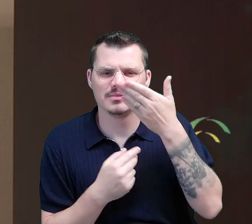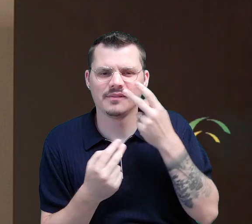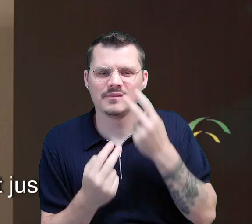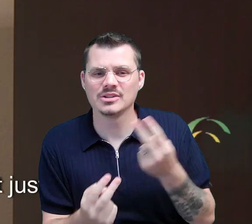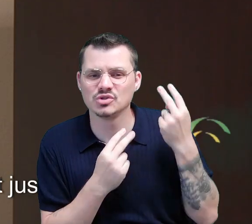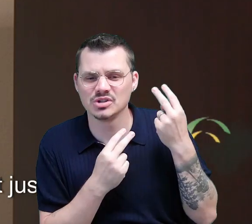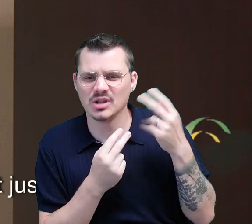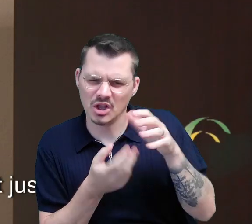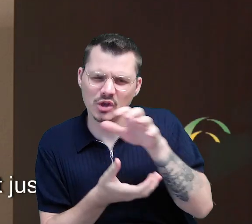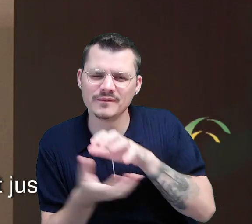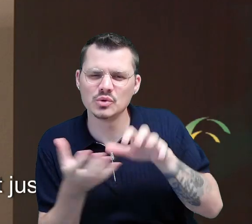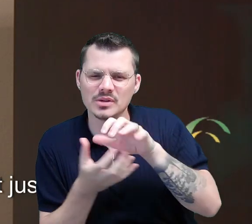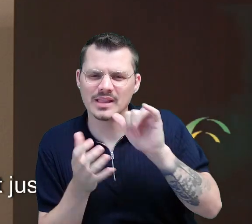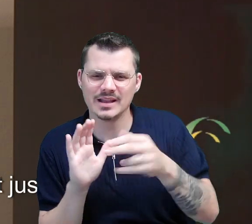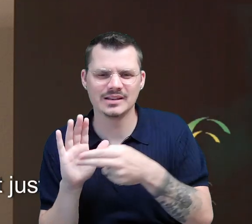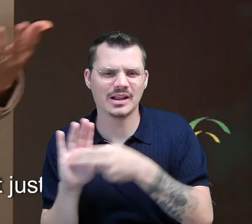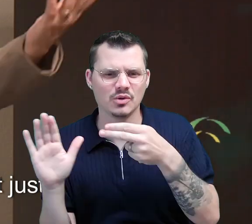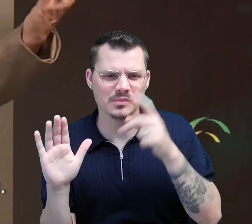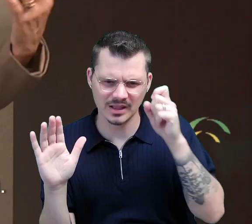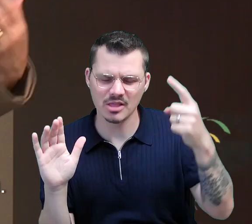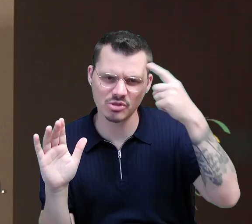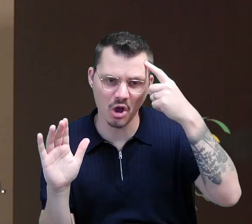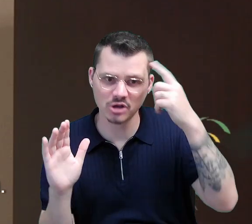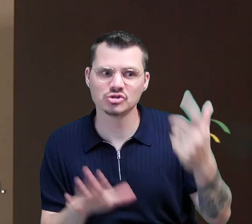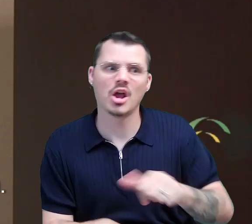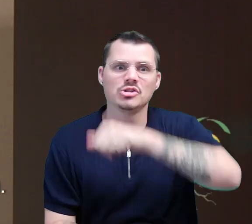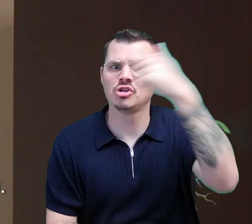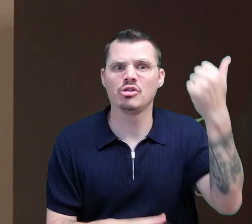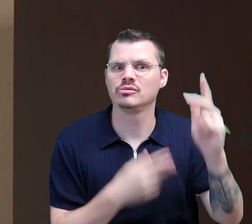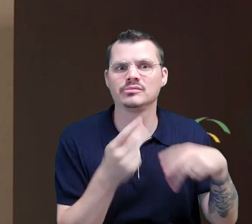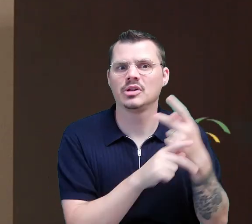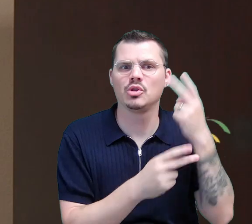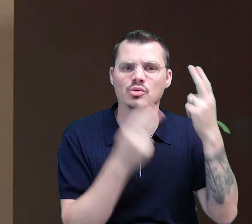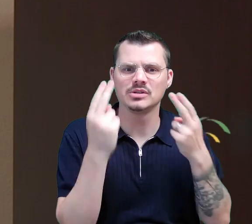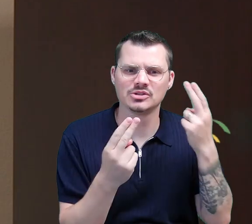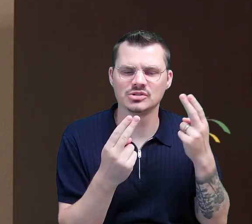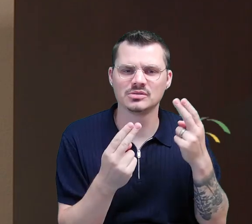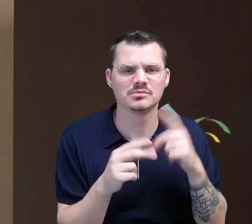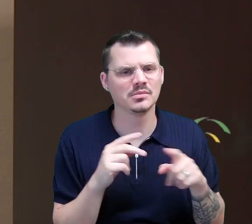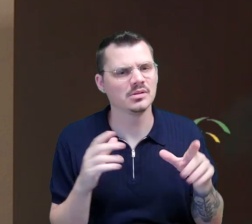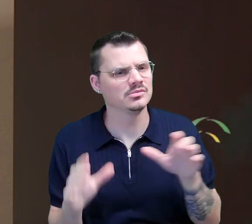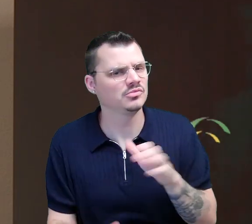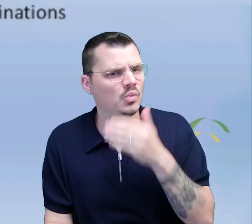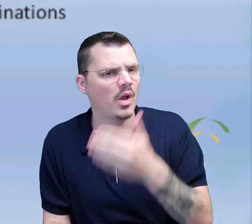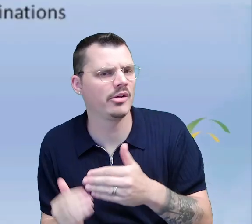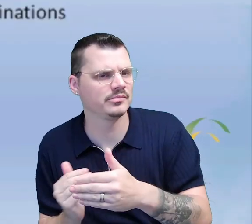flashback really confused the diagnosis because it just seemed like another hallucination. She did really